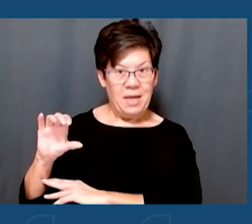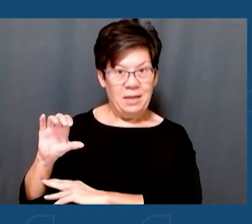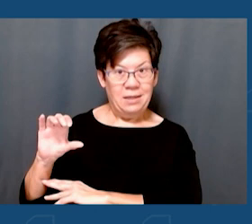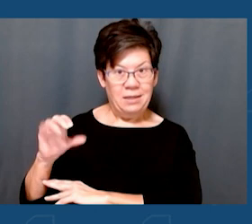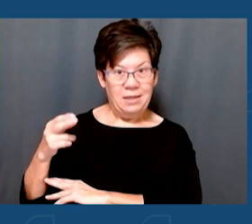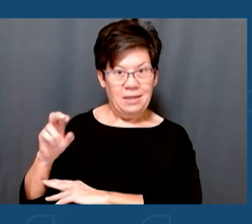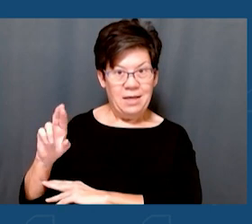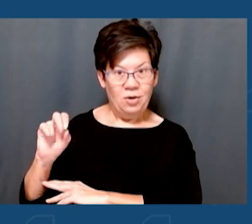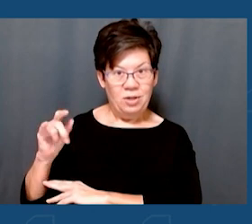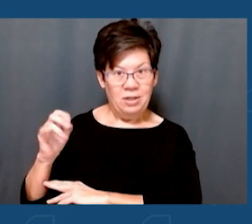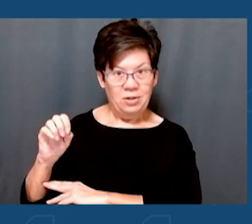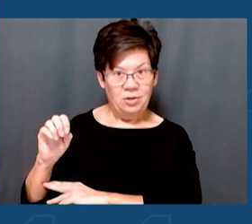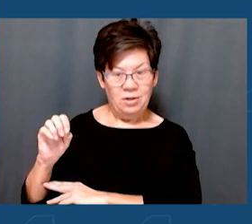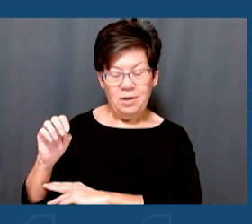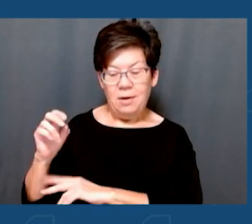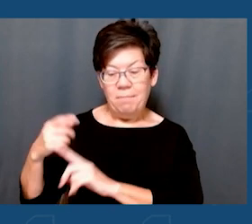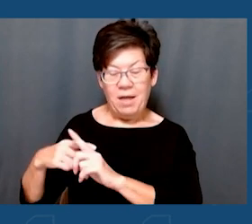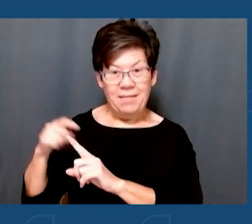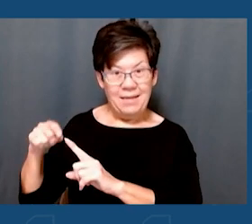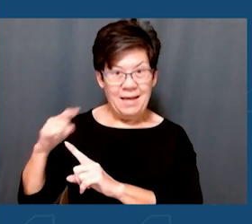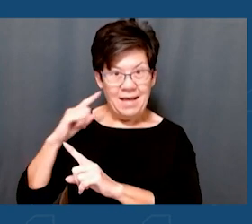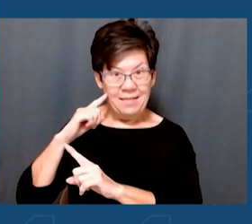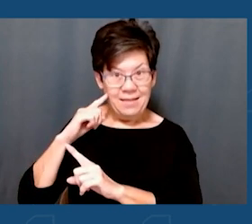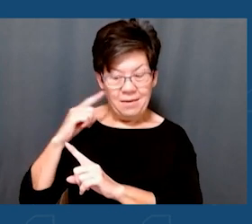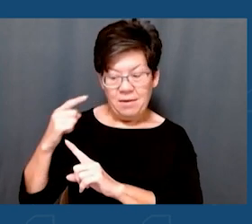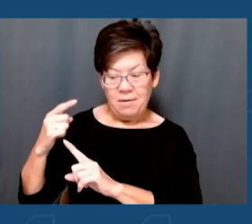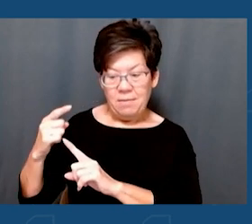Library. And that set